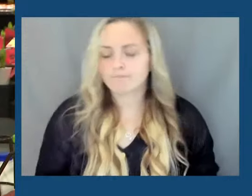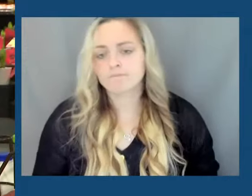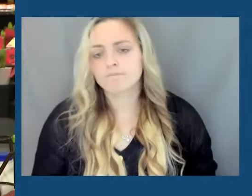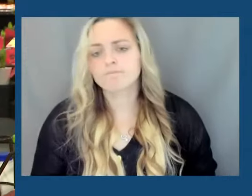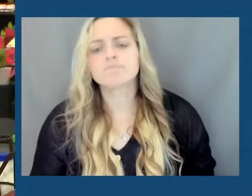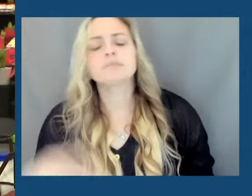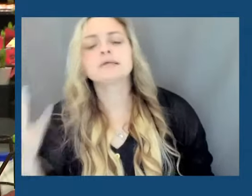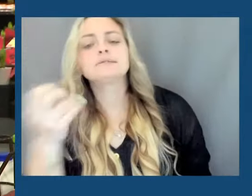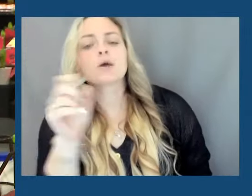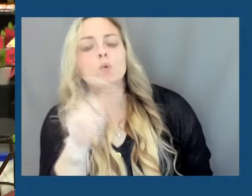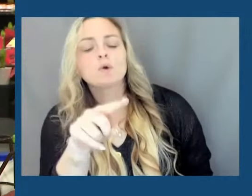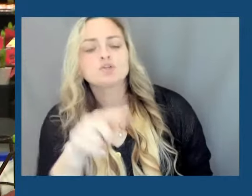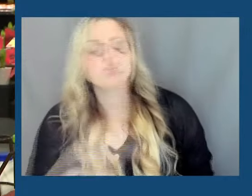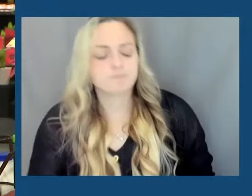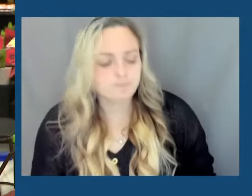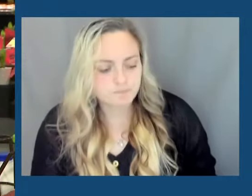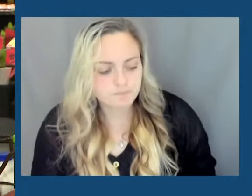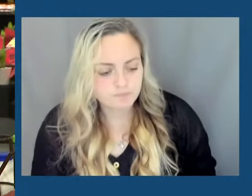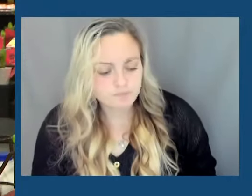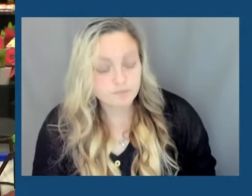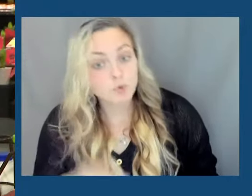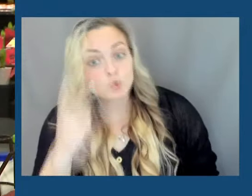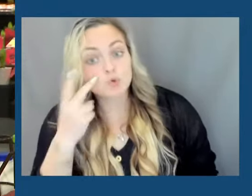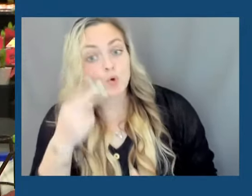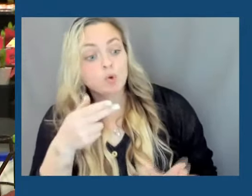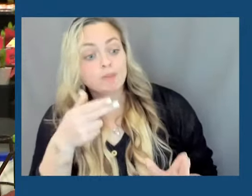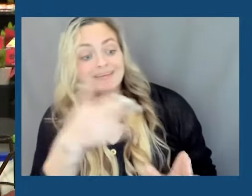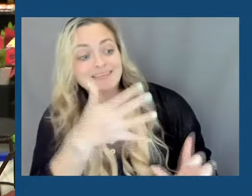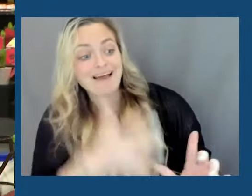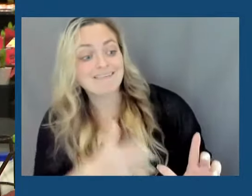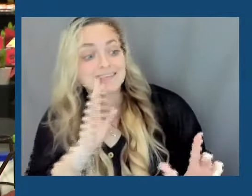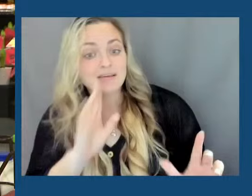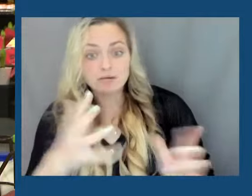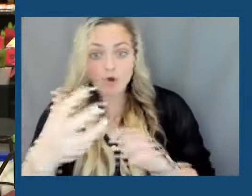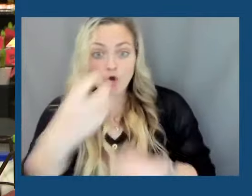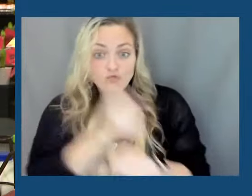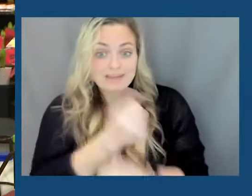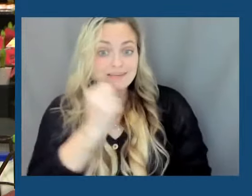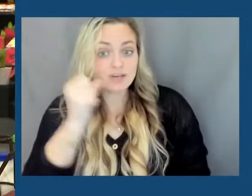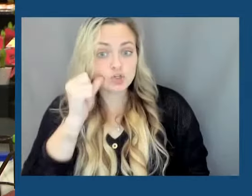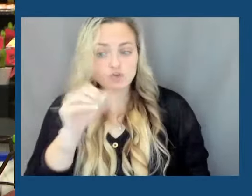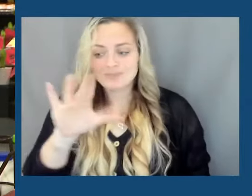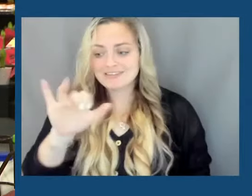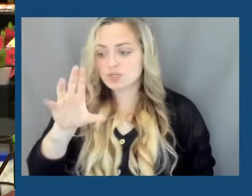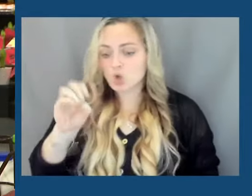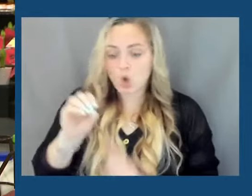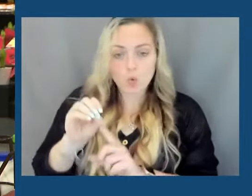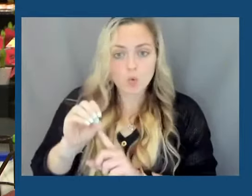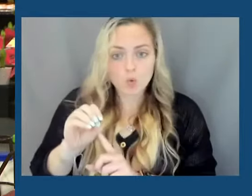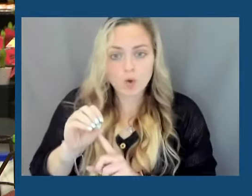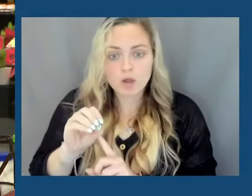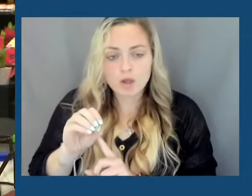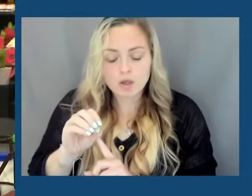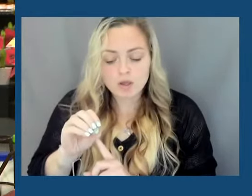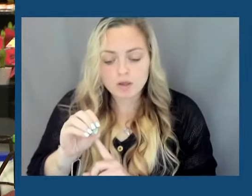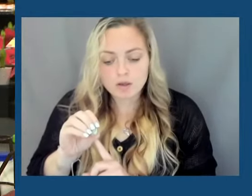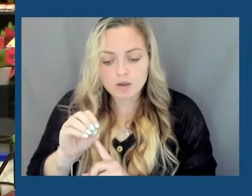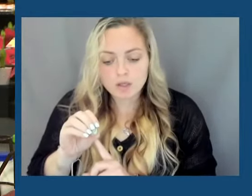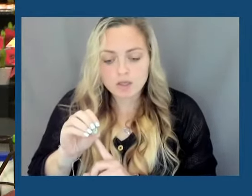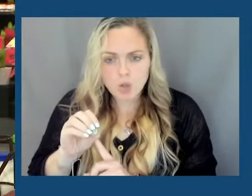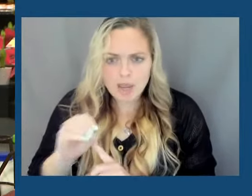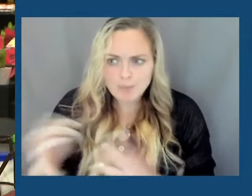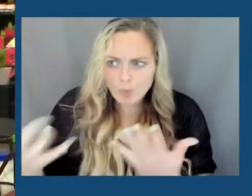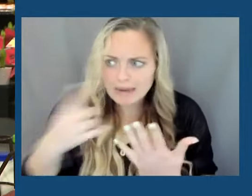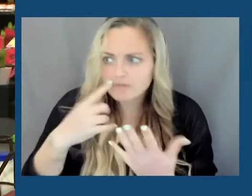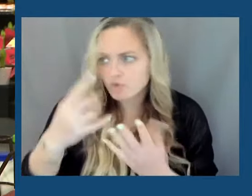you saw the assassin being arrested yesterday of the CEO, and you saw also the Daniel Penny verdict come out.